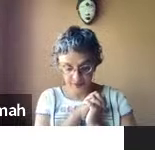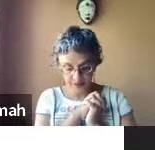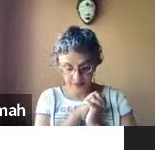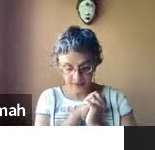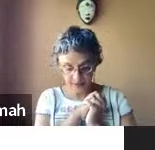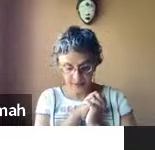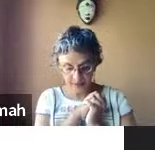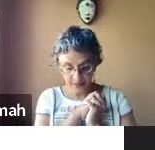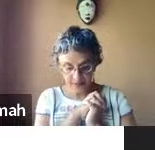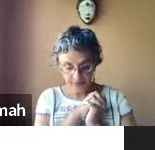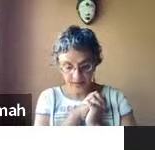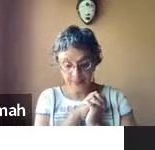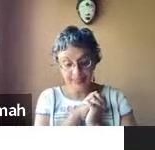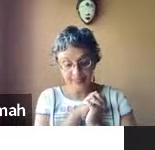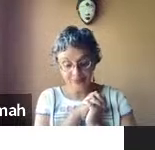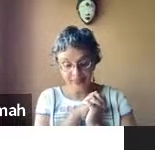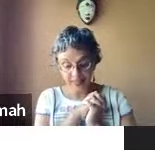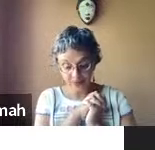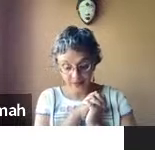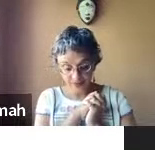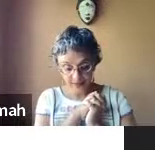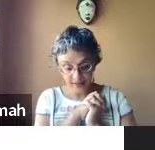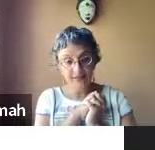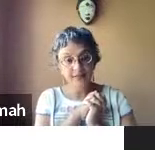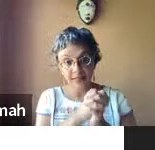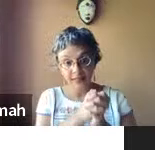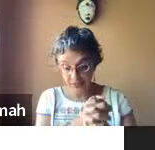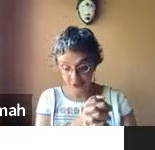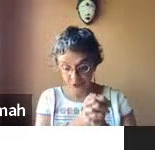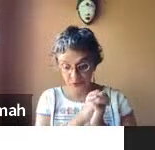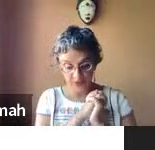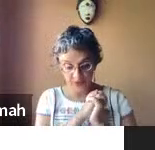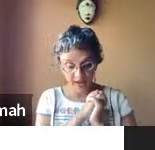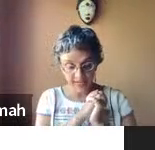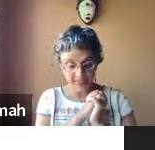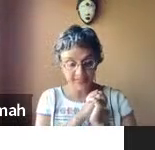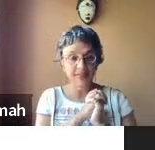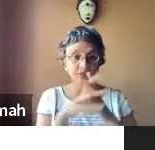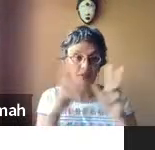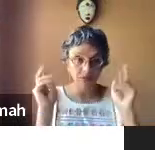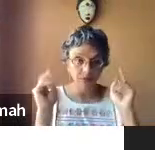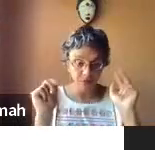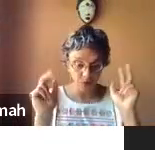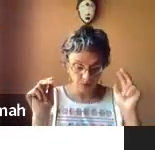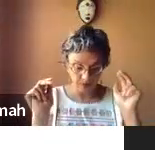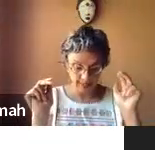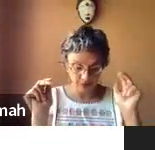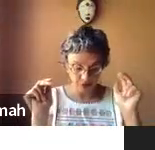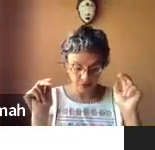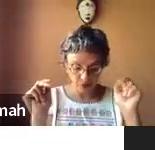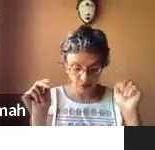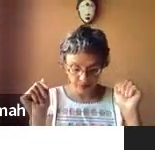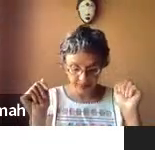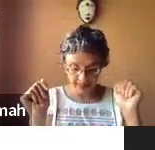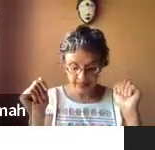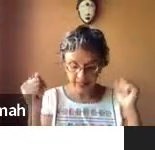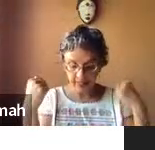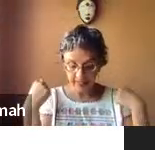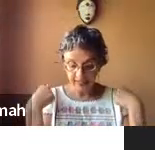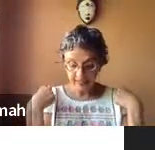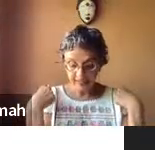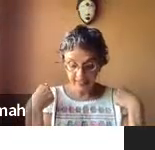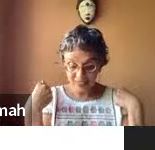legislation. Family leave in South Africa, the country with the highest level of formal sector